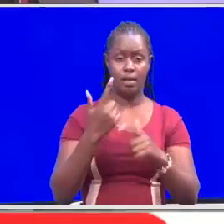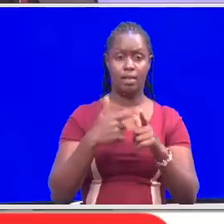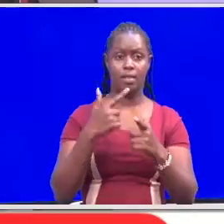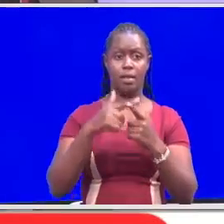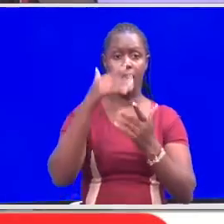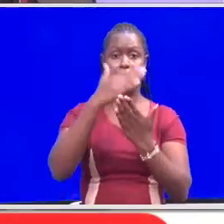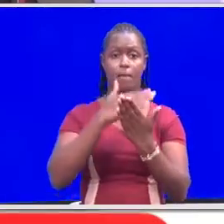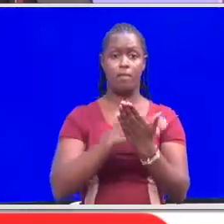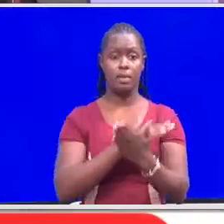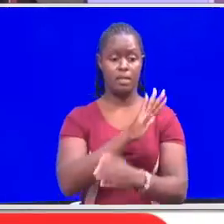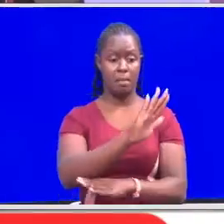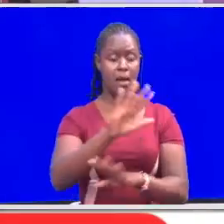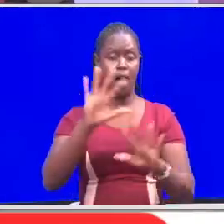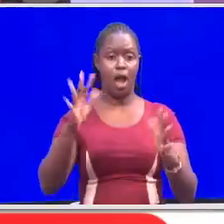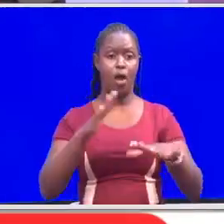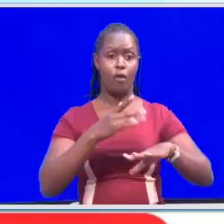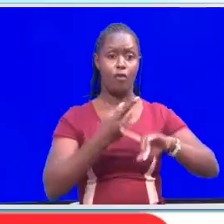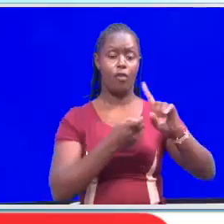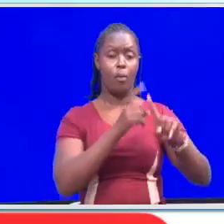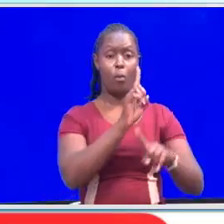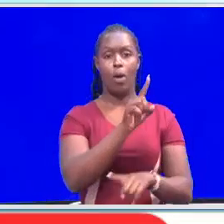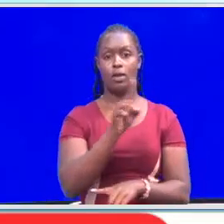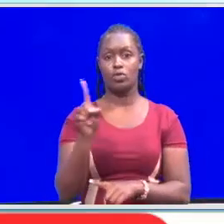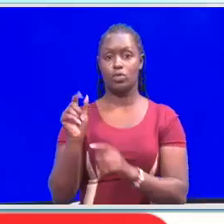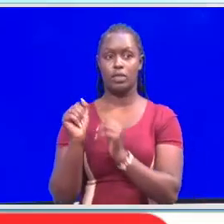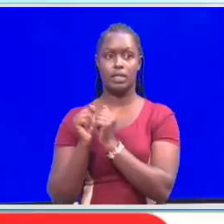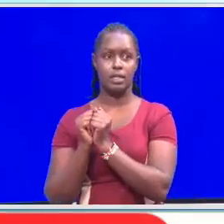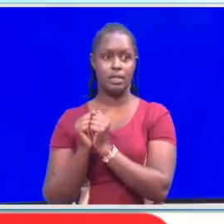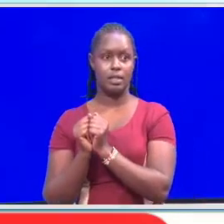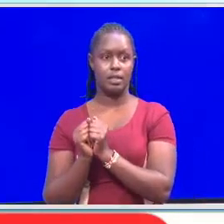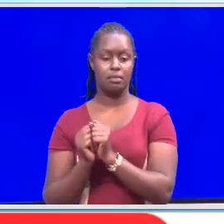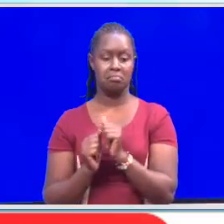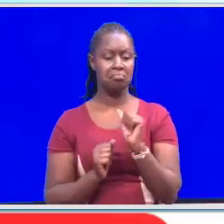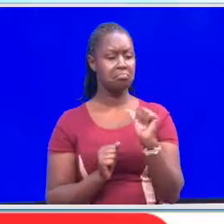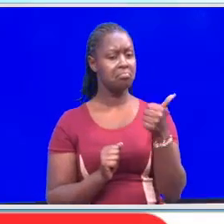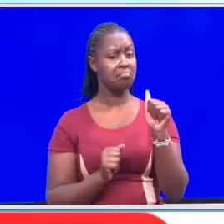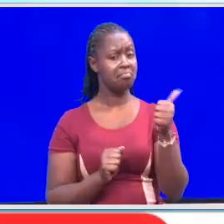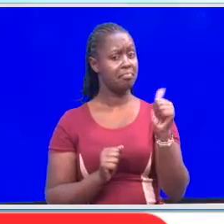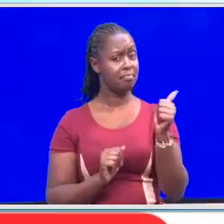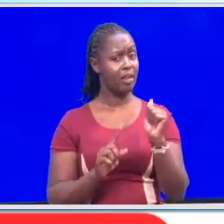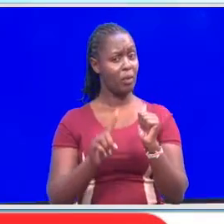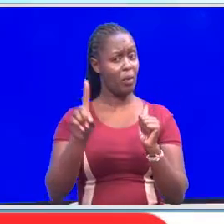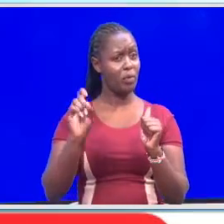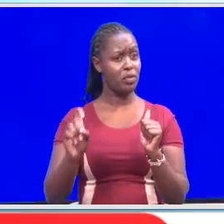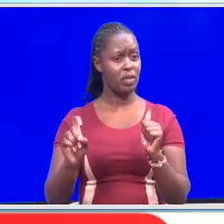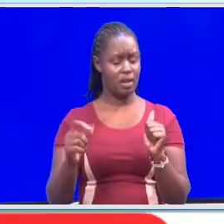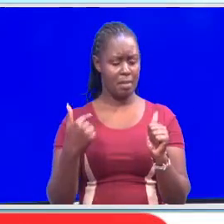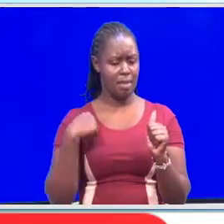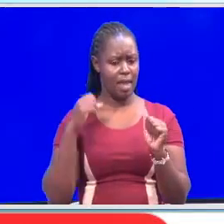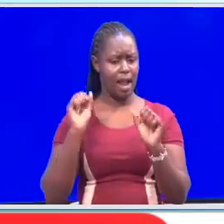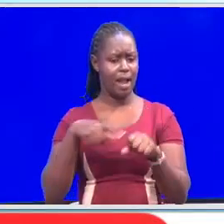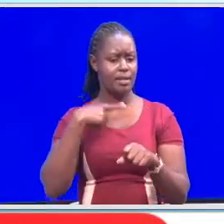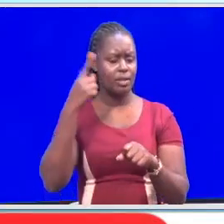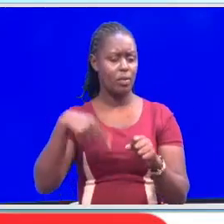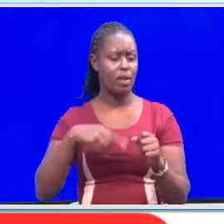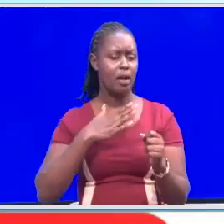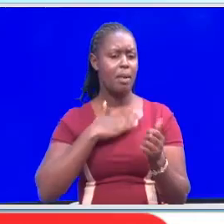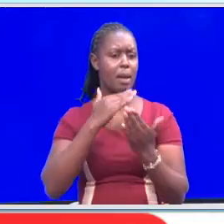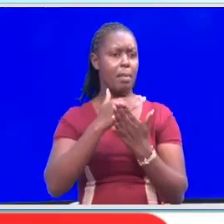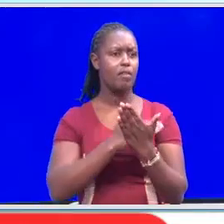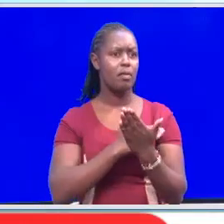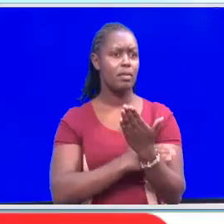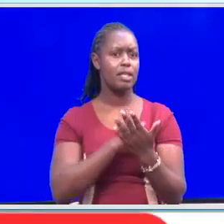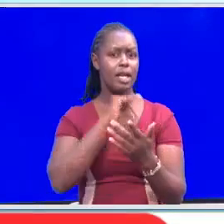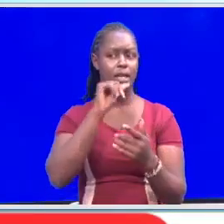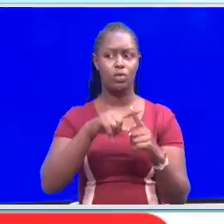a scale of 1 to 10? That's a good one. What I can say is that I have performed